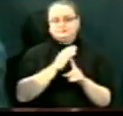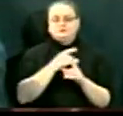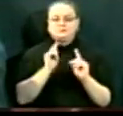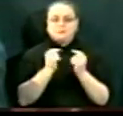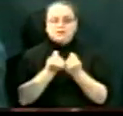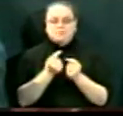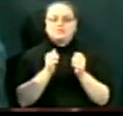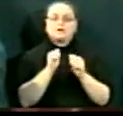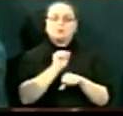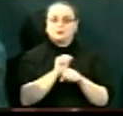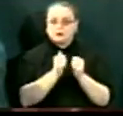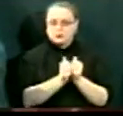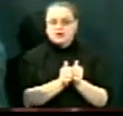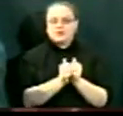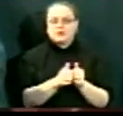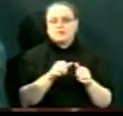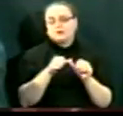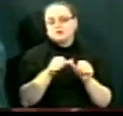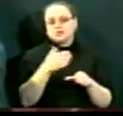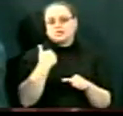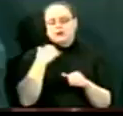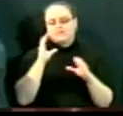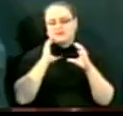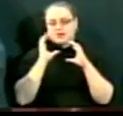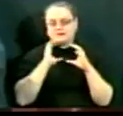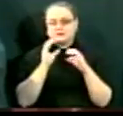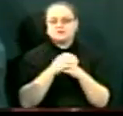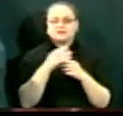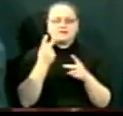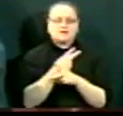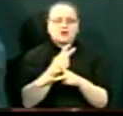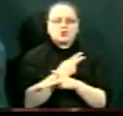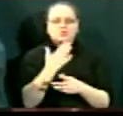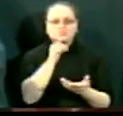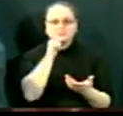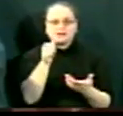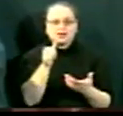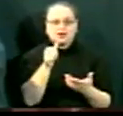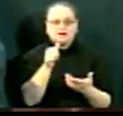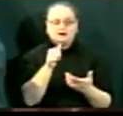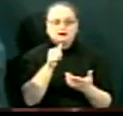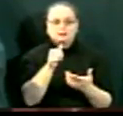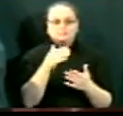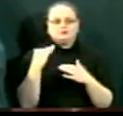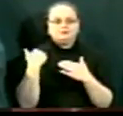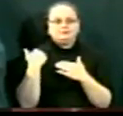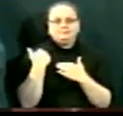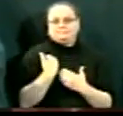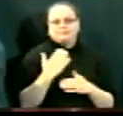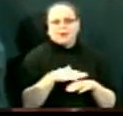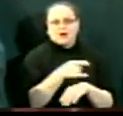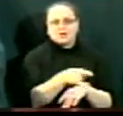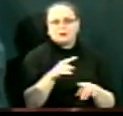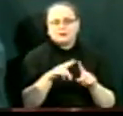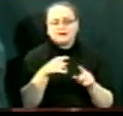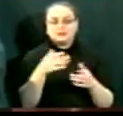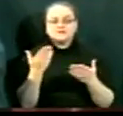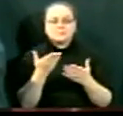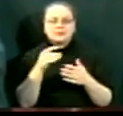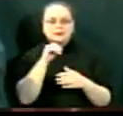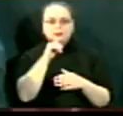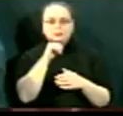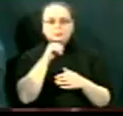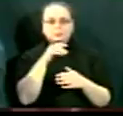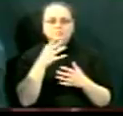that we work together, that we will continue to have this conversation to figure out that it's not incumbent on you, but it would be something that we would